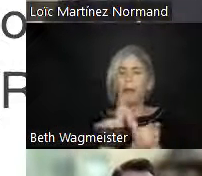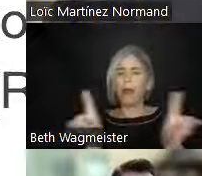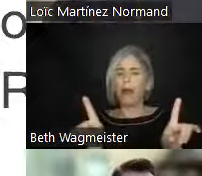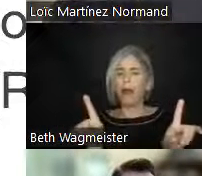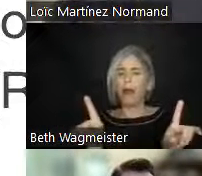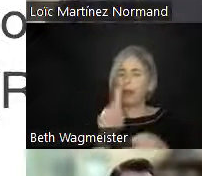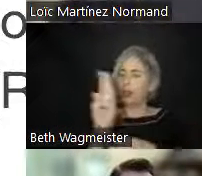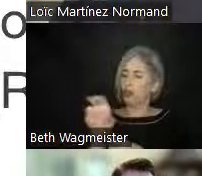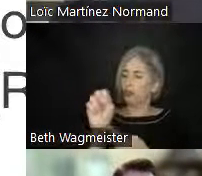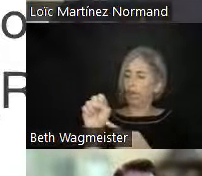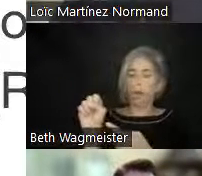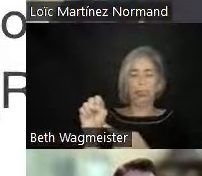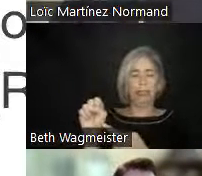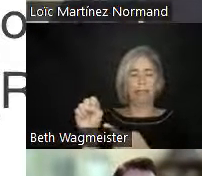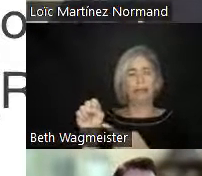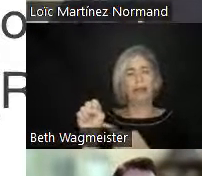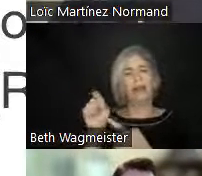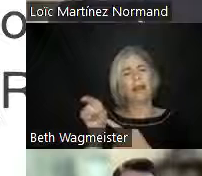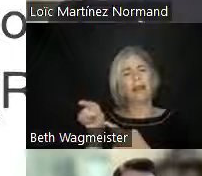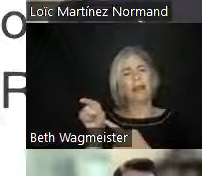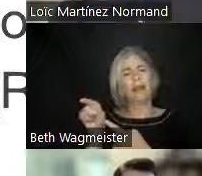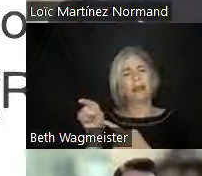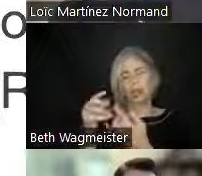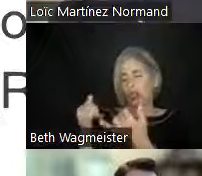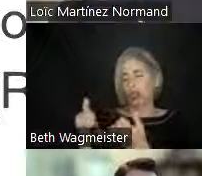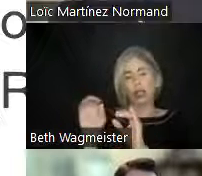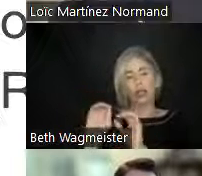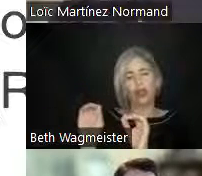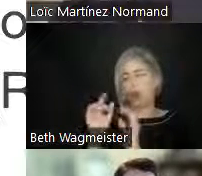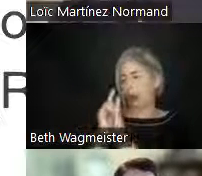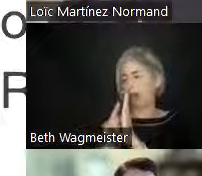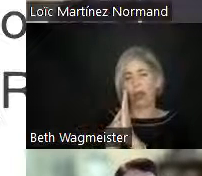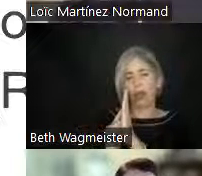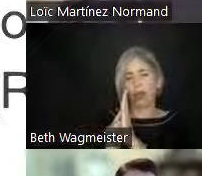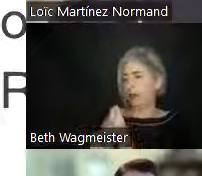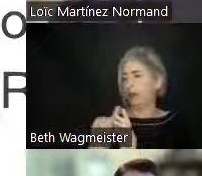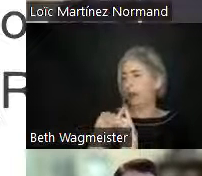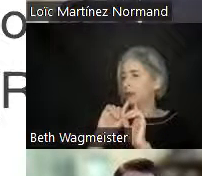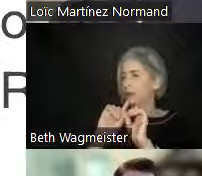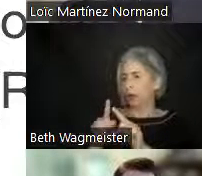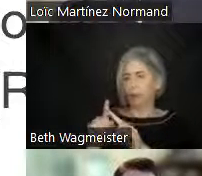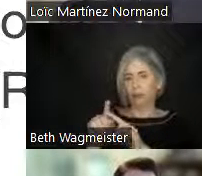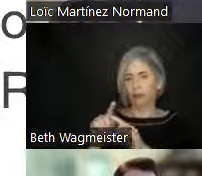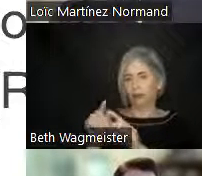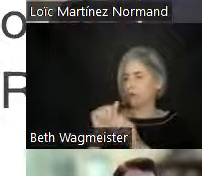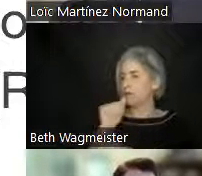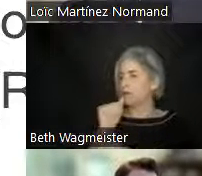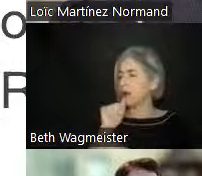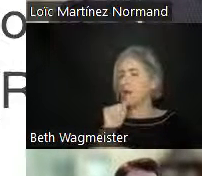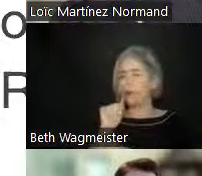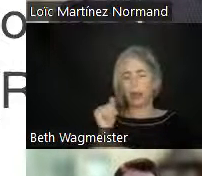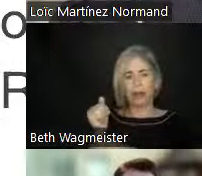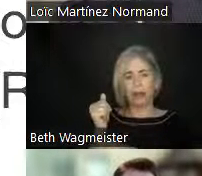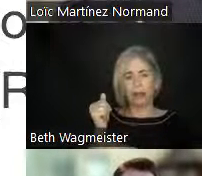But in the US, there is currently no law that directly requires private entities to make their